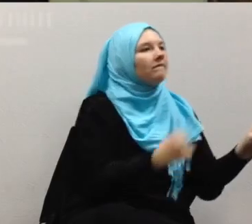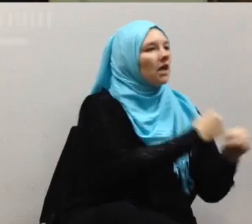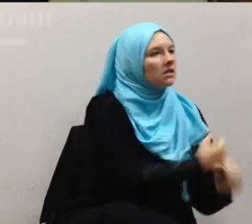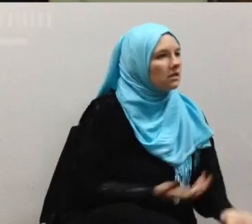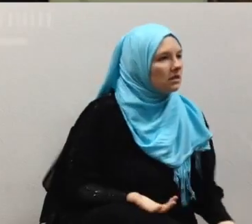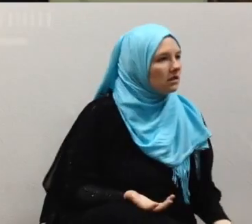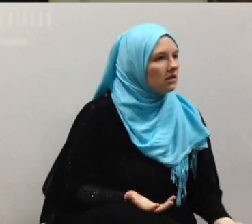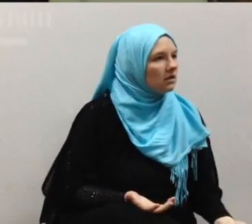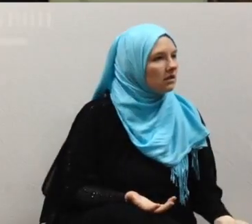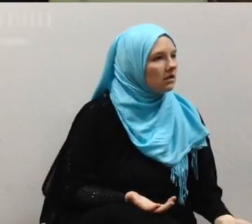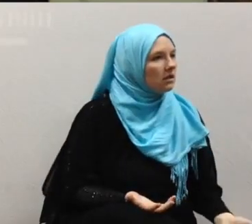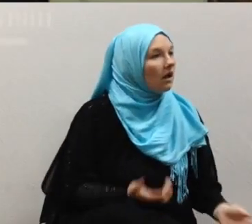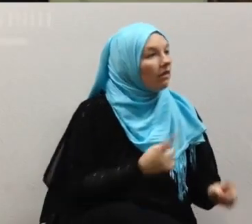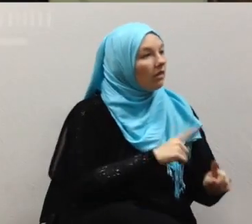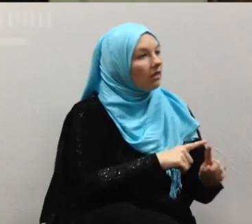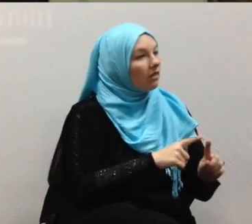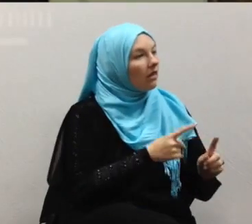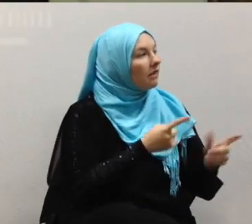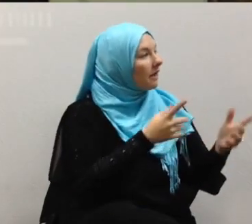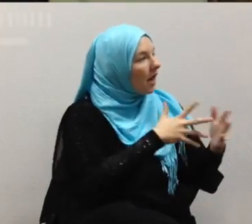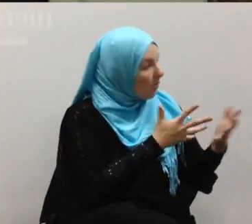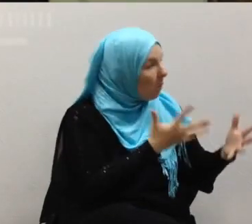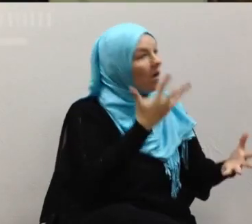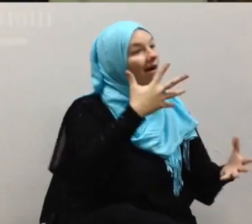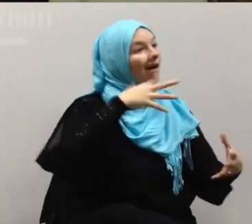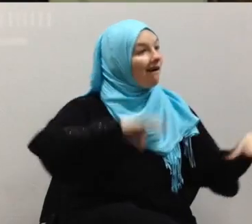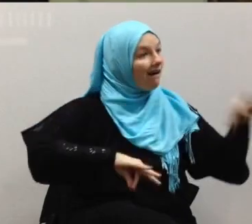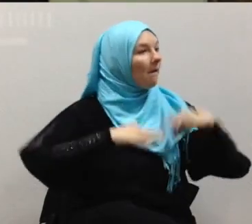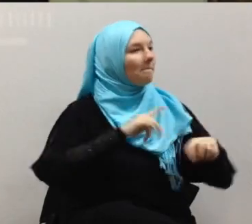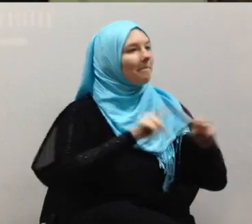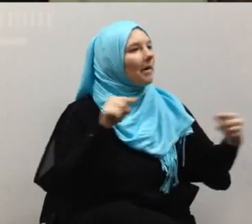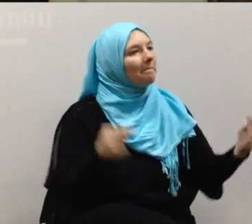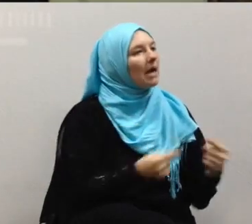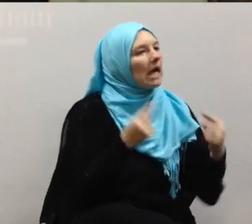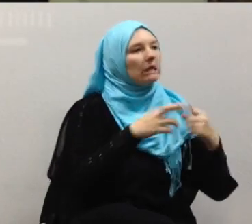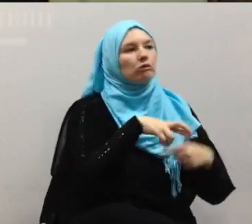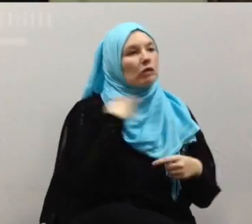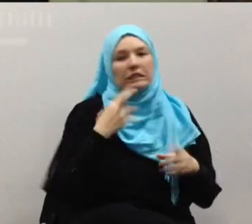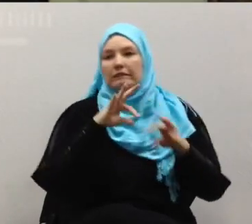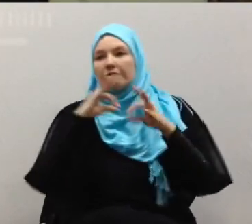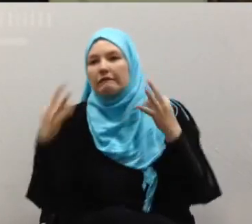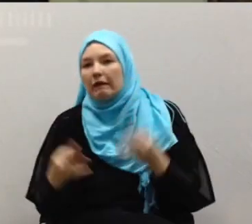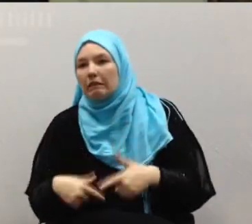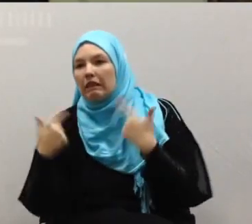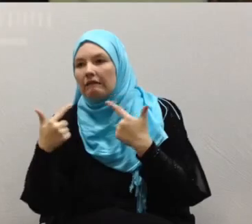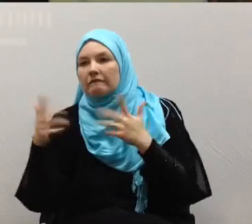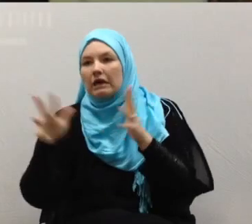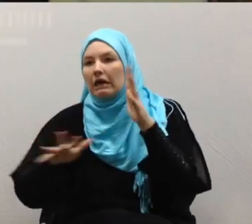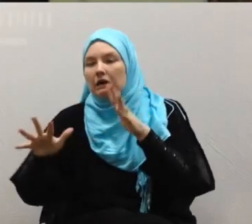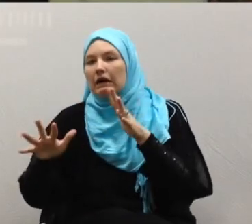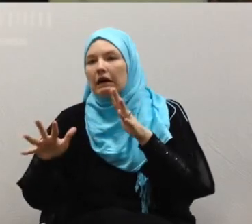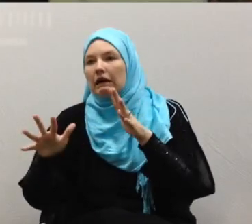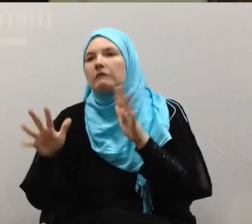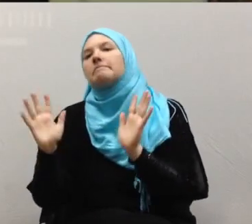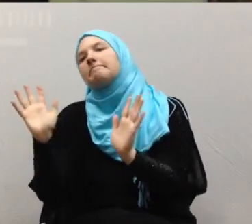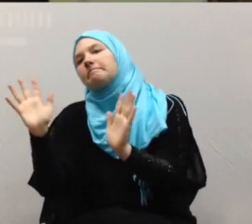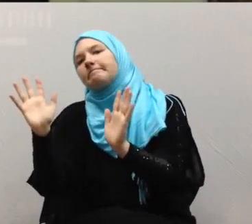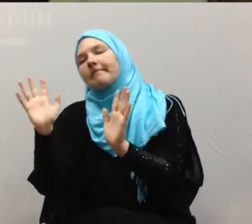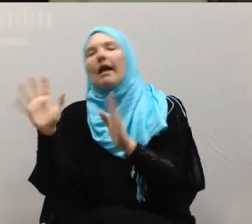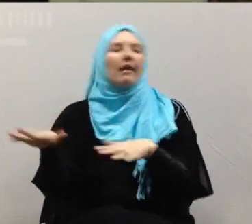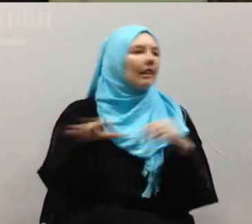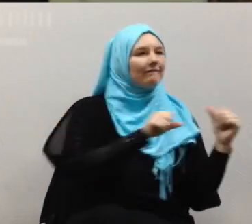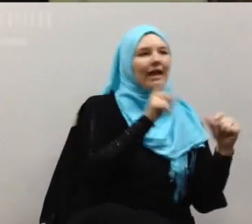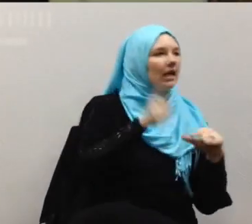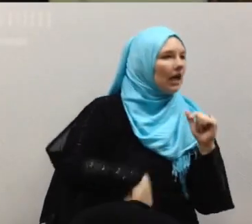pain. They don't want to risk anything. They said our family could be exposed. Our business could be lost.